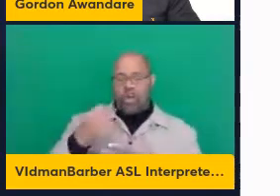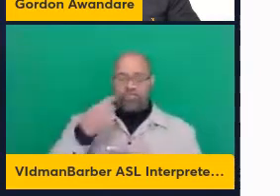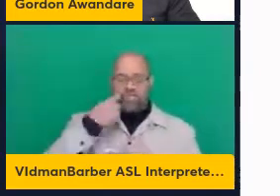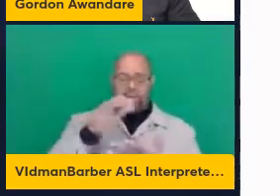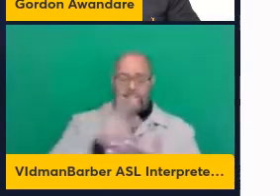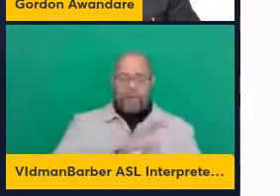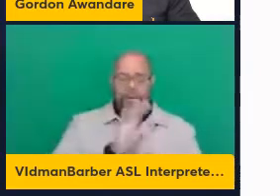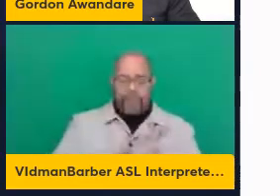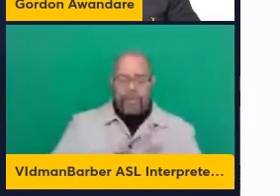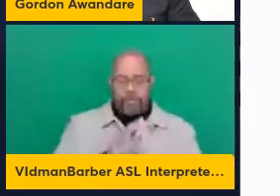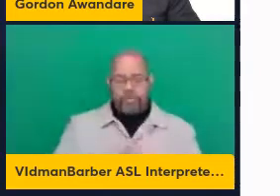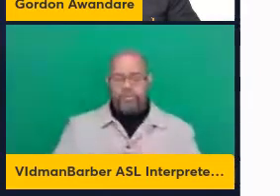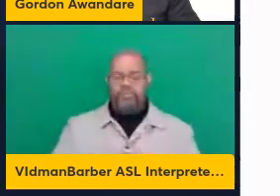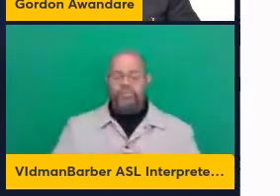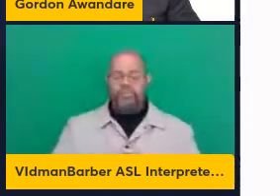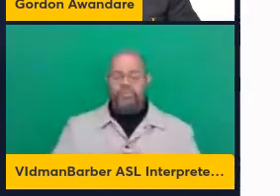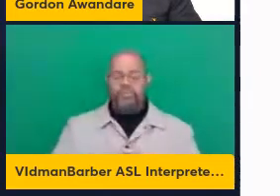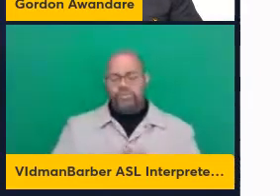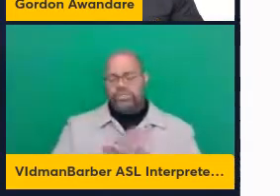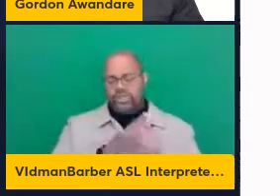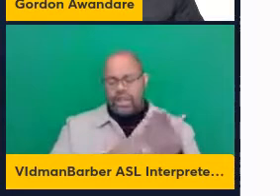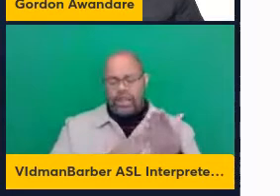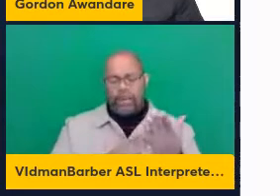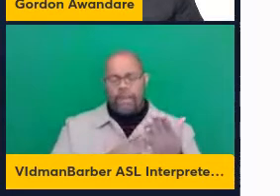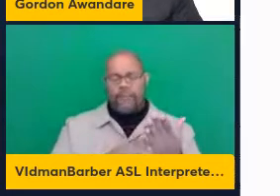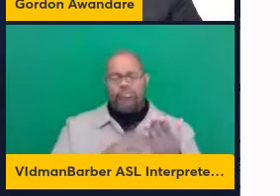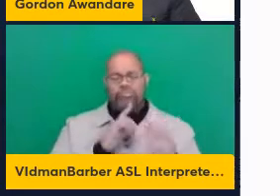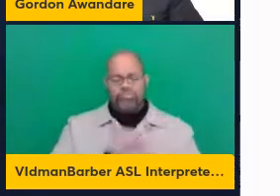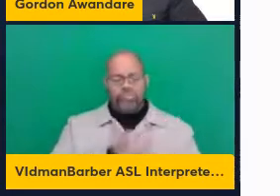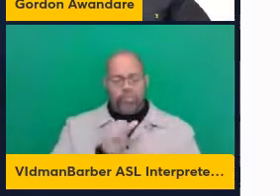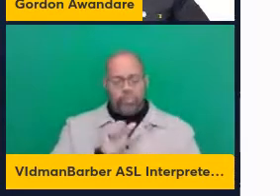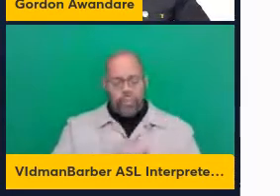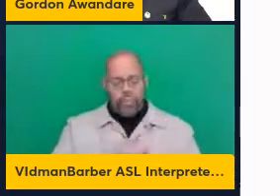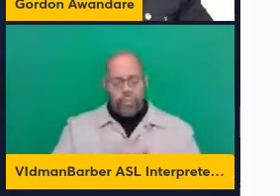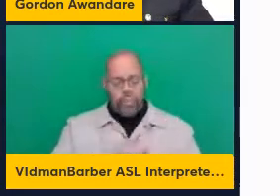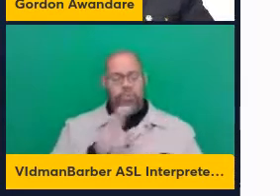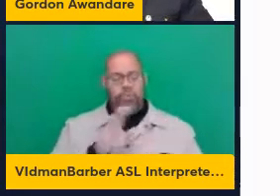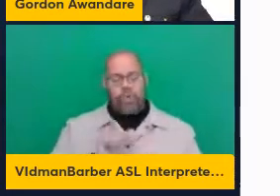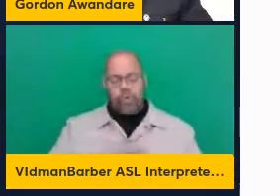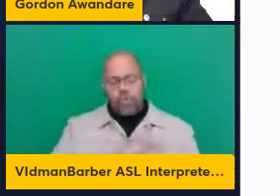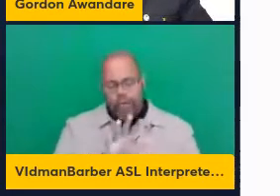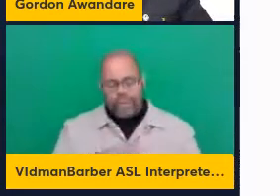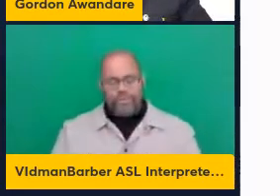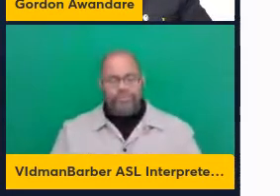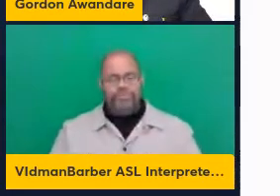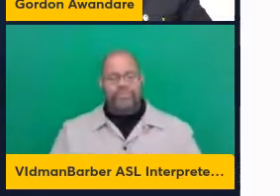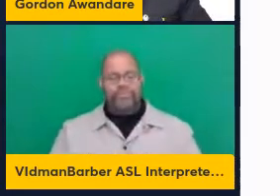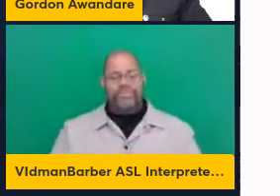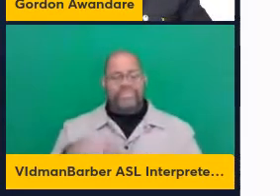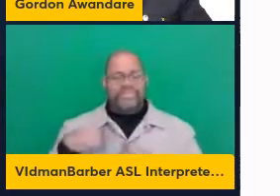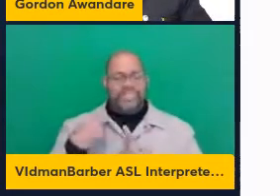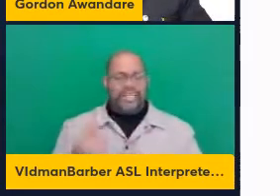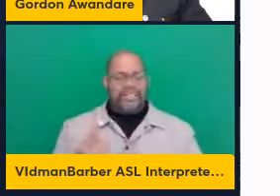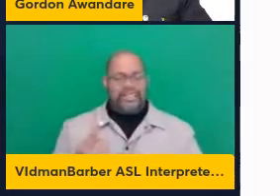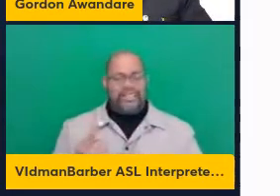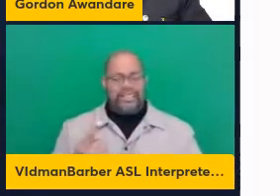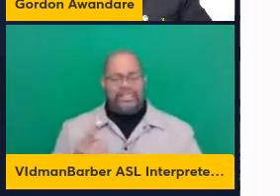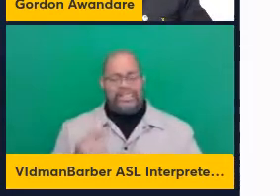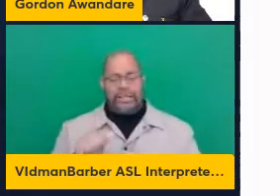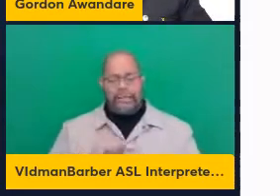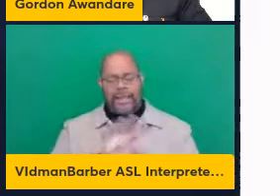on some of the genome sequencing we've been doing on COVID since the